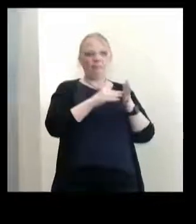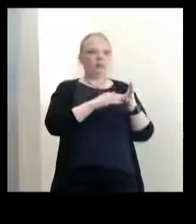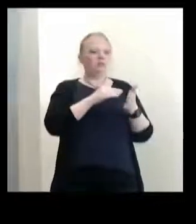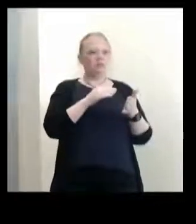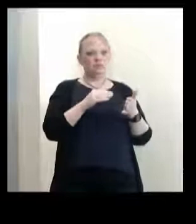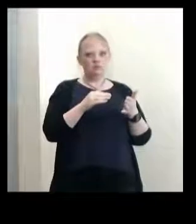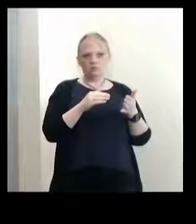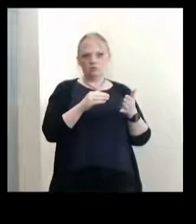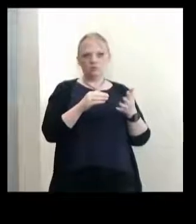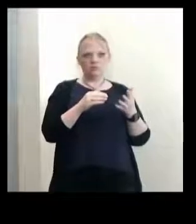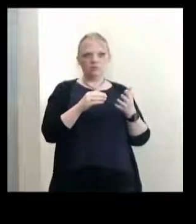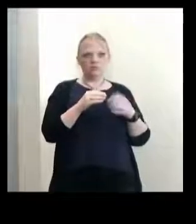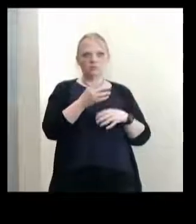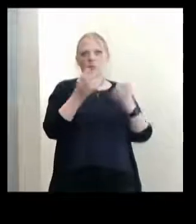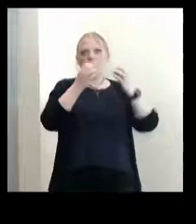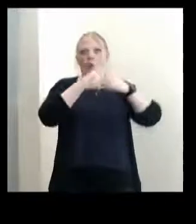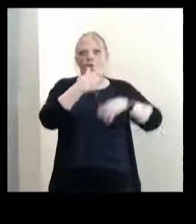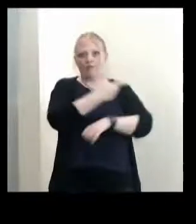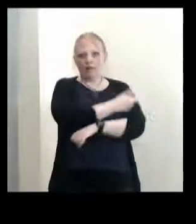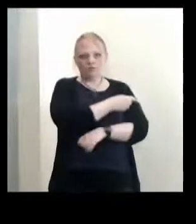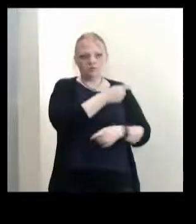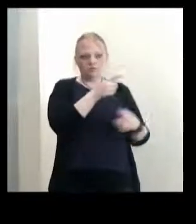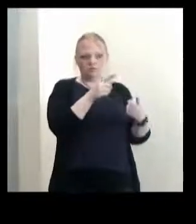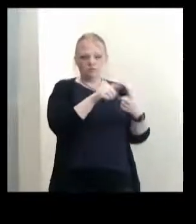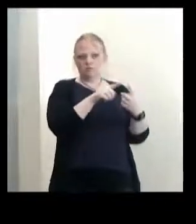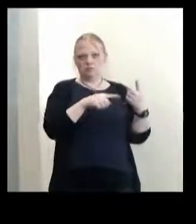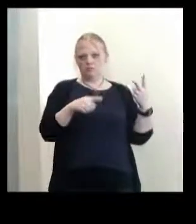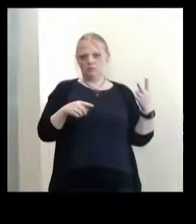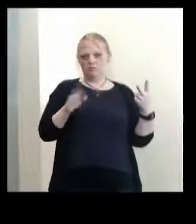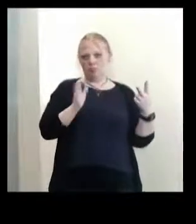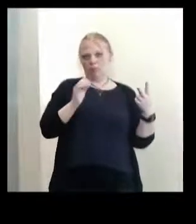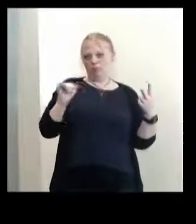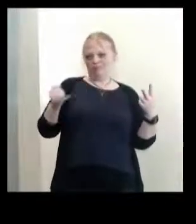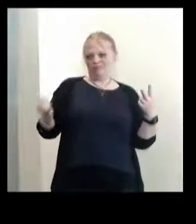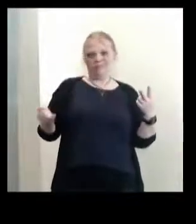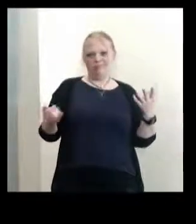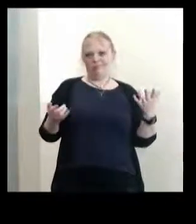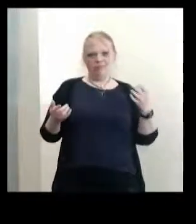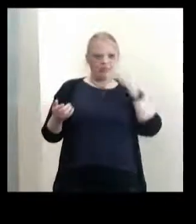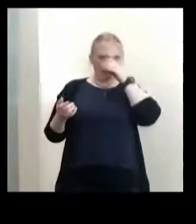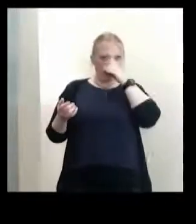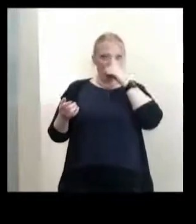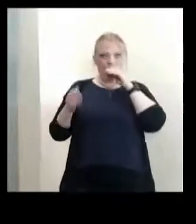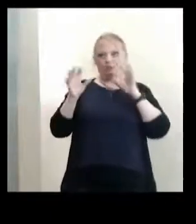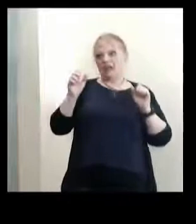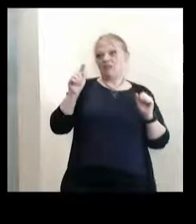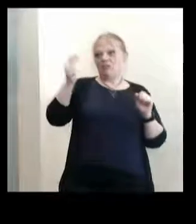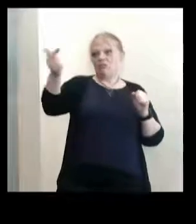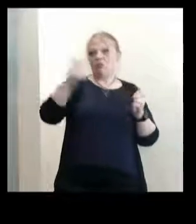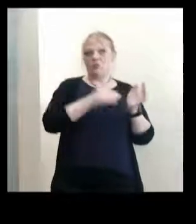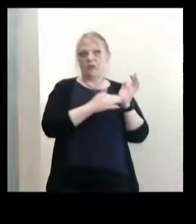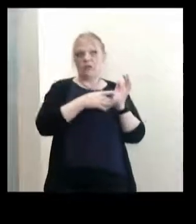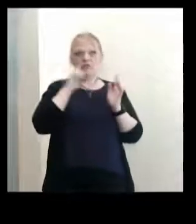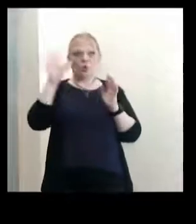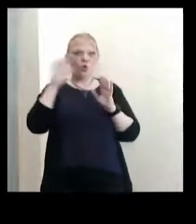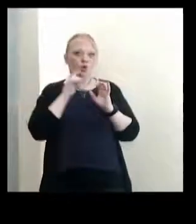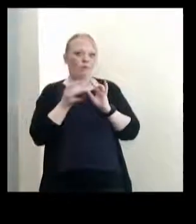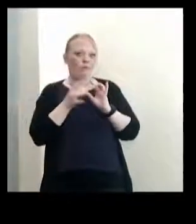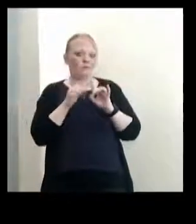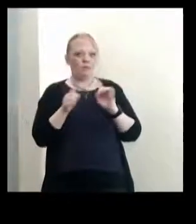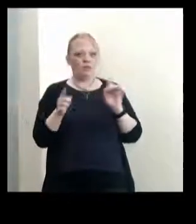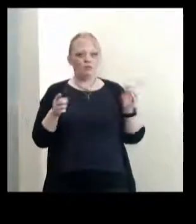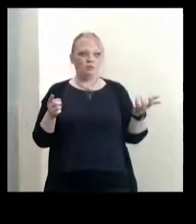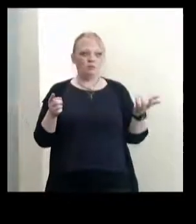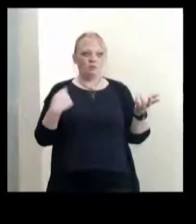provided than the other. So I think it's important. I'm going to turn over to Dr. Burstein for her comments as well. But we've